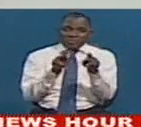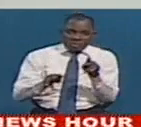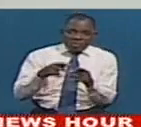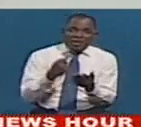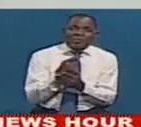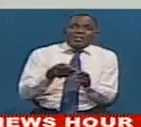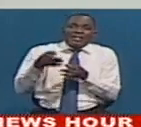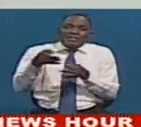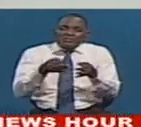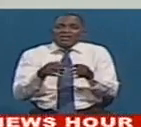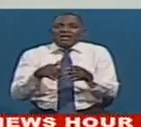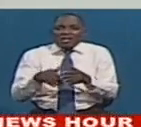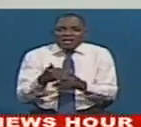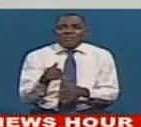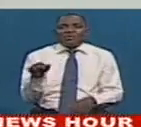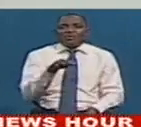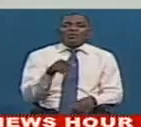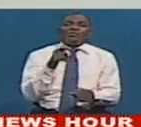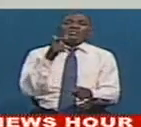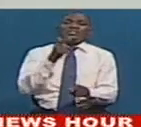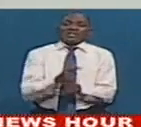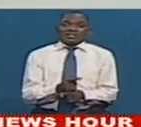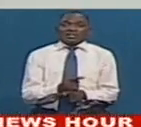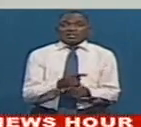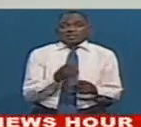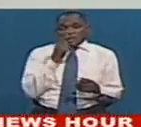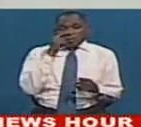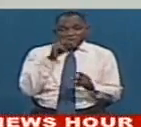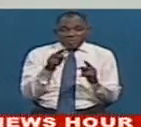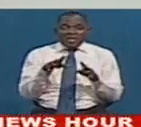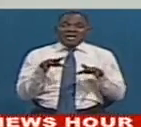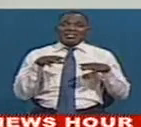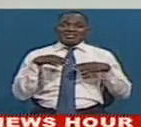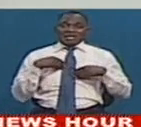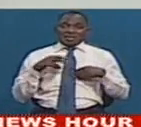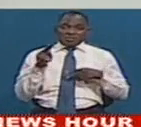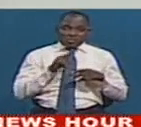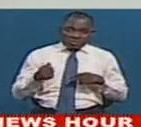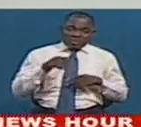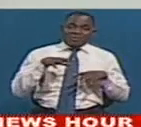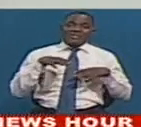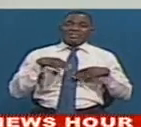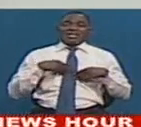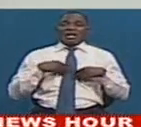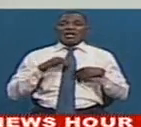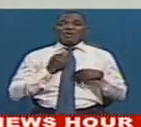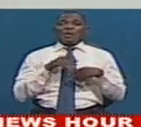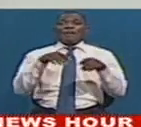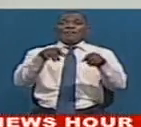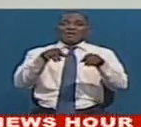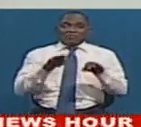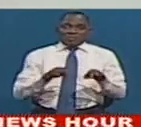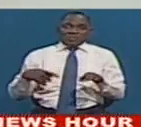of Ghana, whom we all serve. And they did so in accepting the platform on which we went to